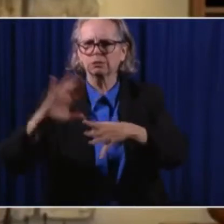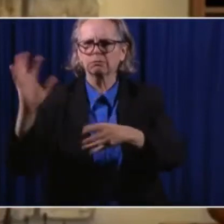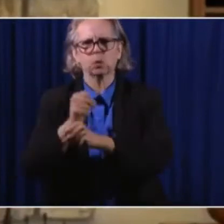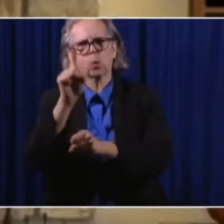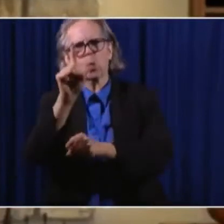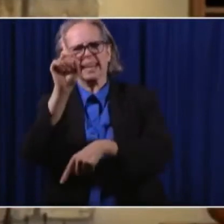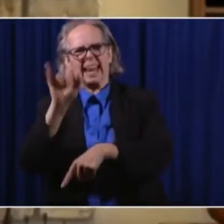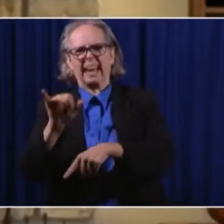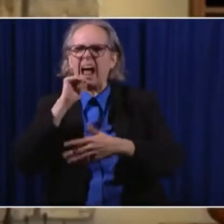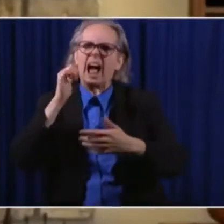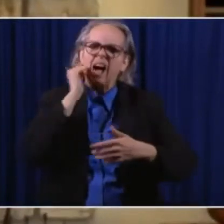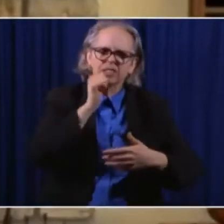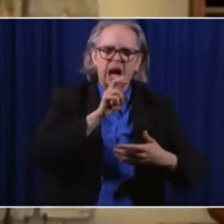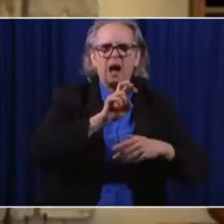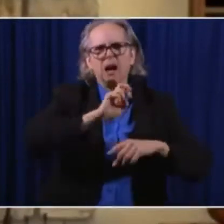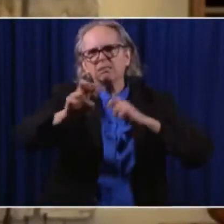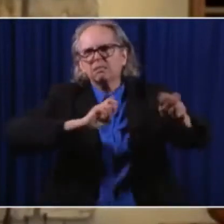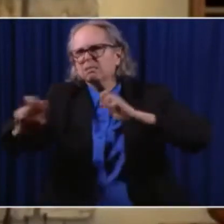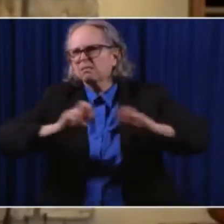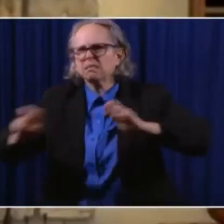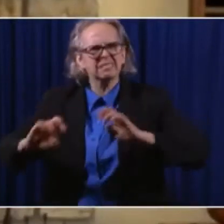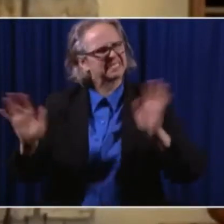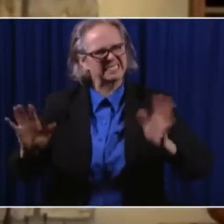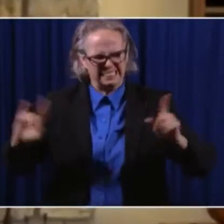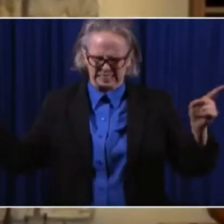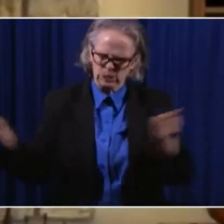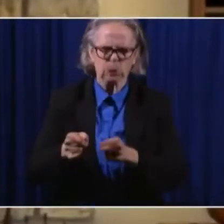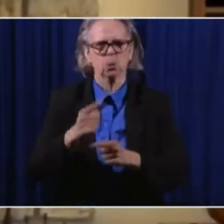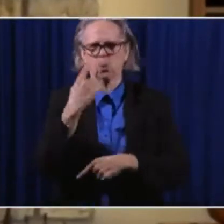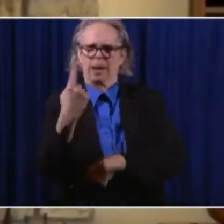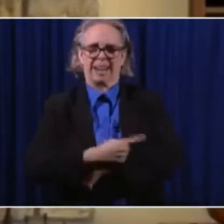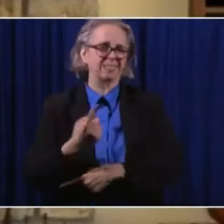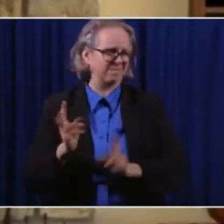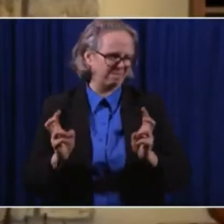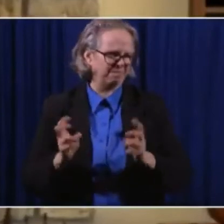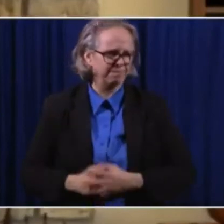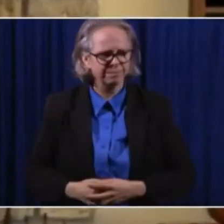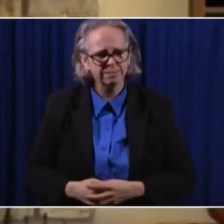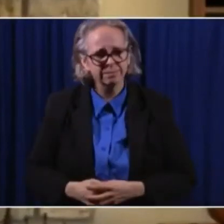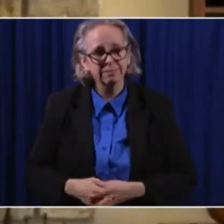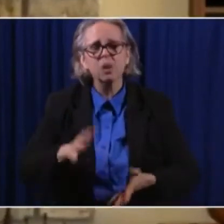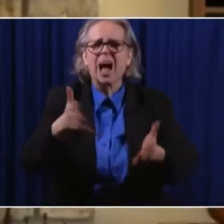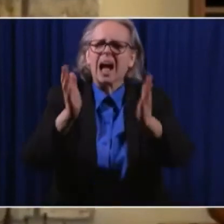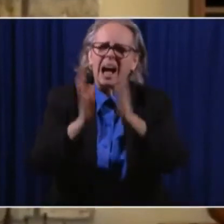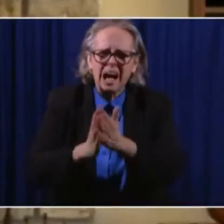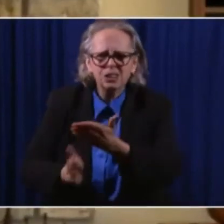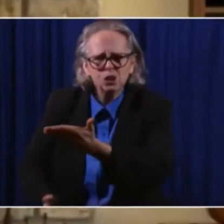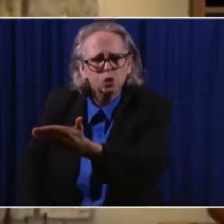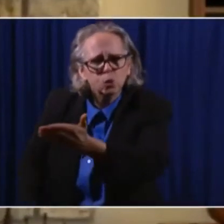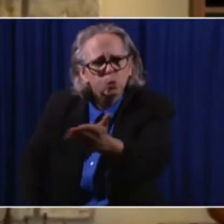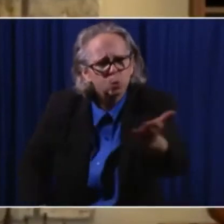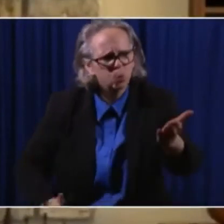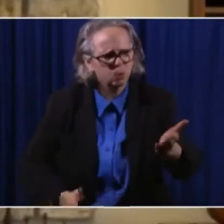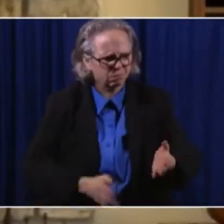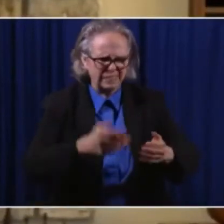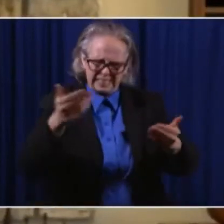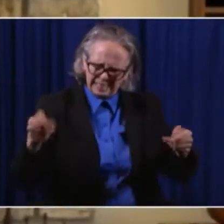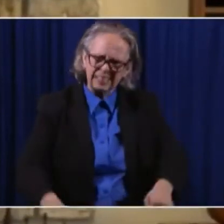we're asking every Ohioan to do one thing at least, or 2 or 3, that cuts down the contact